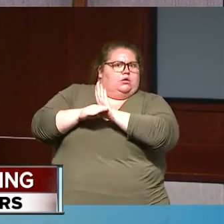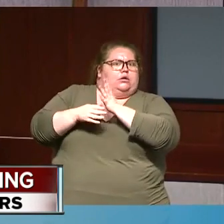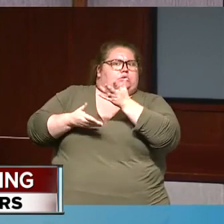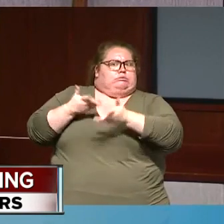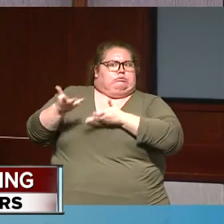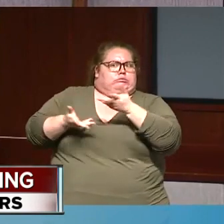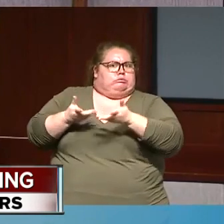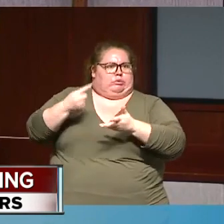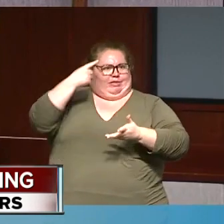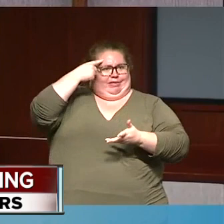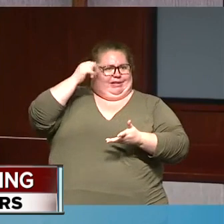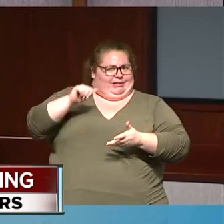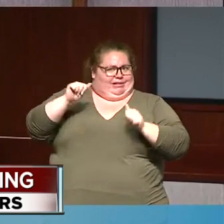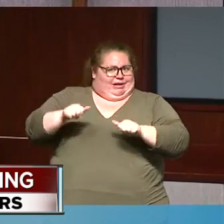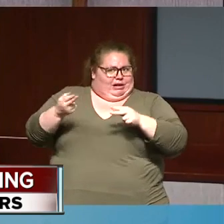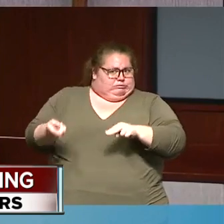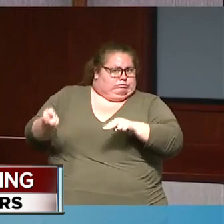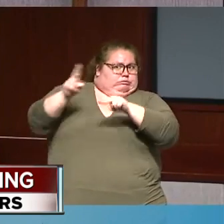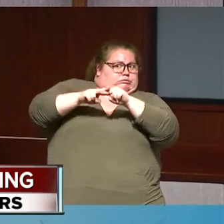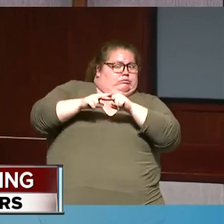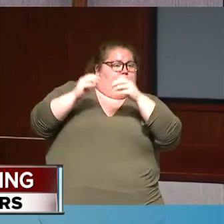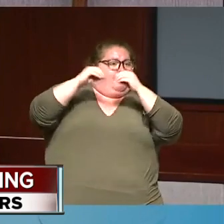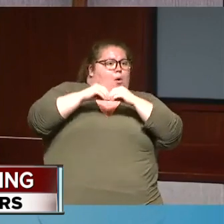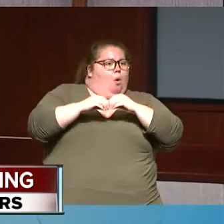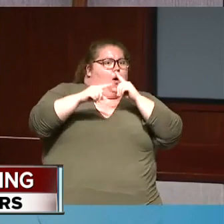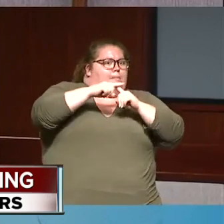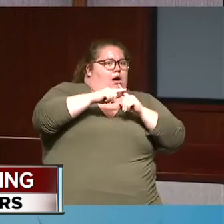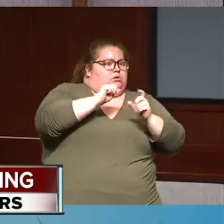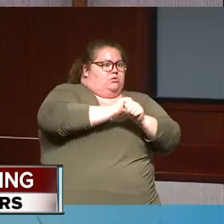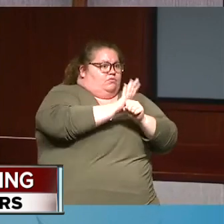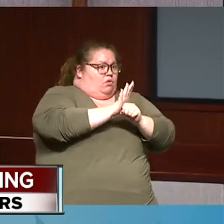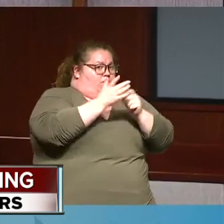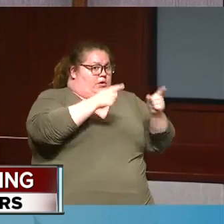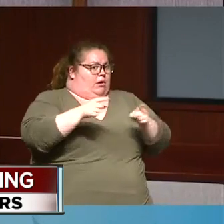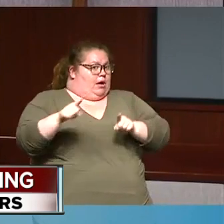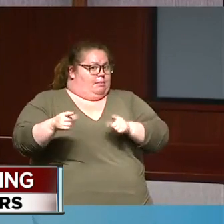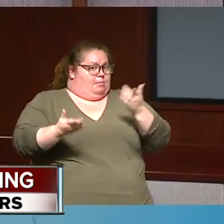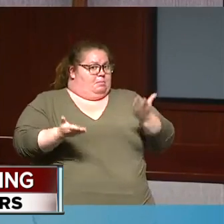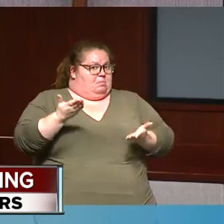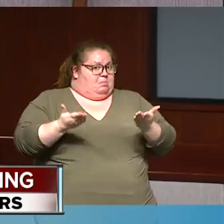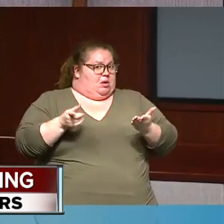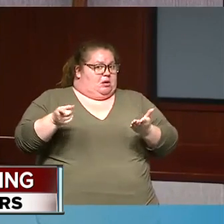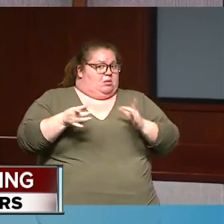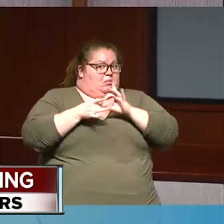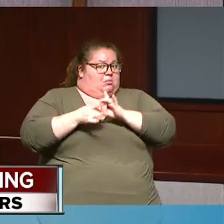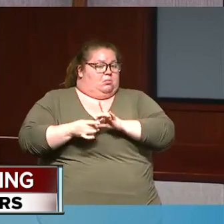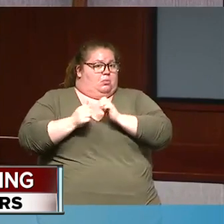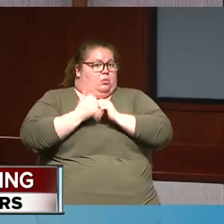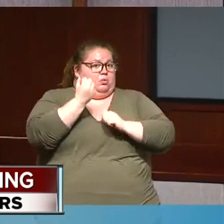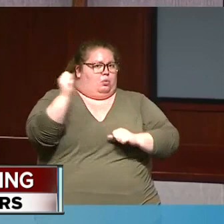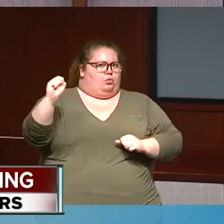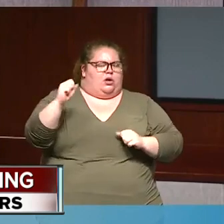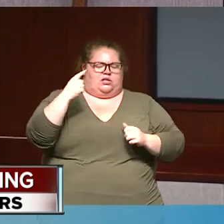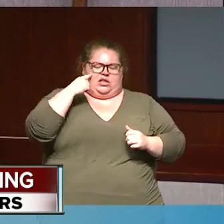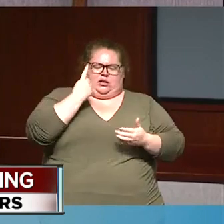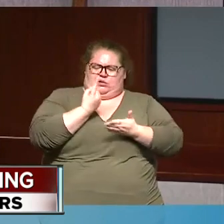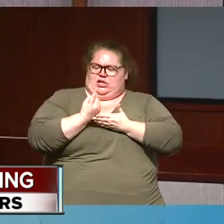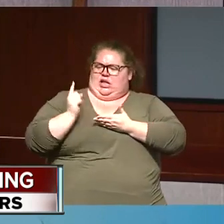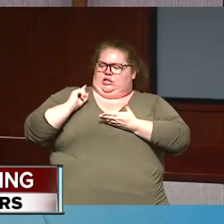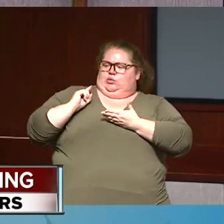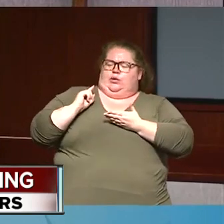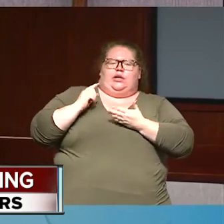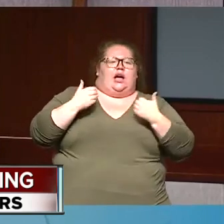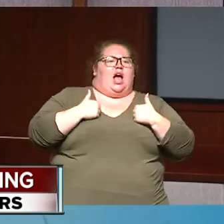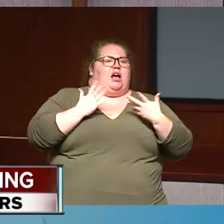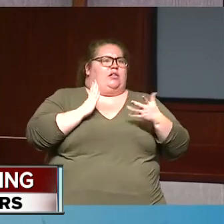lead to an increase in cases in 2 to 3 weeks? I know, especially last weekend, I think we had one day where we had like over 100